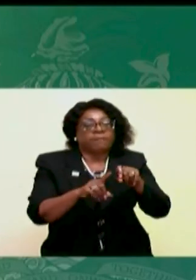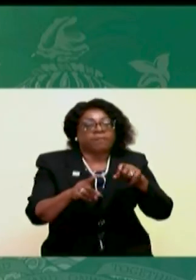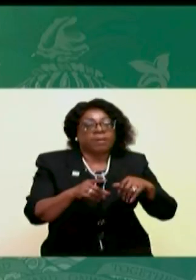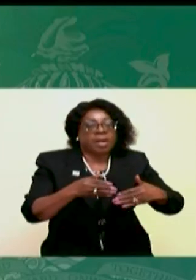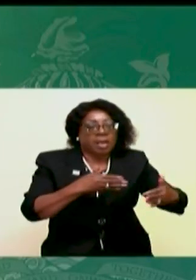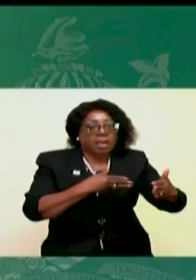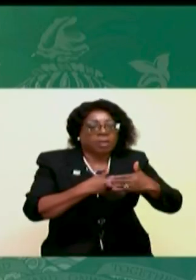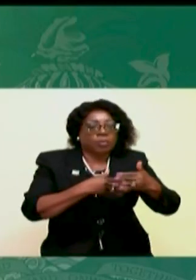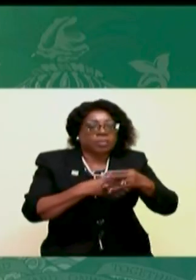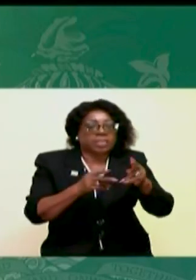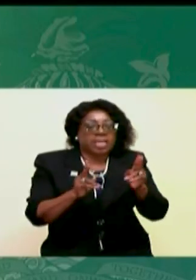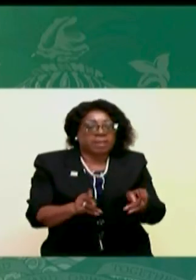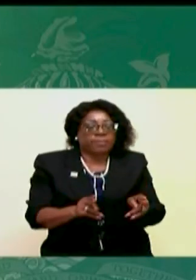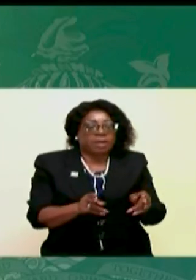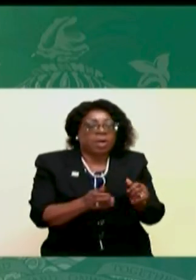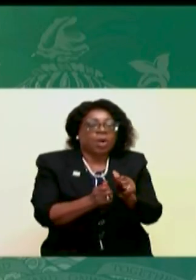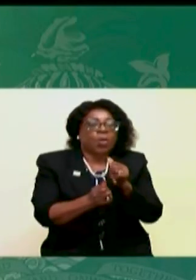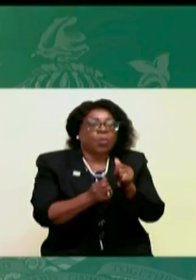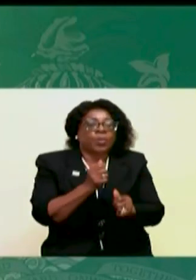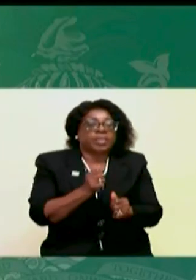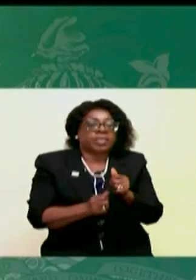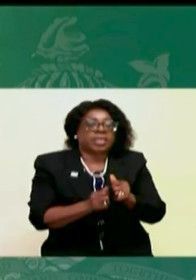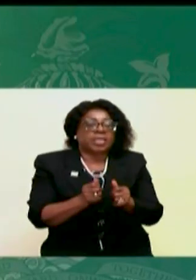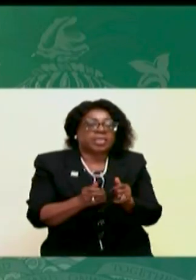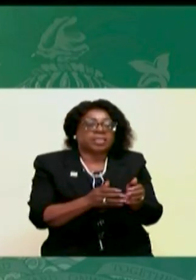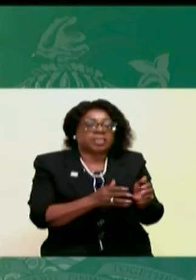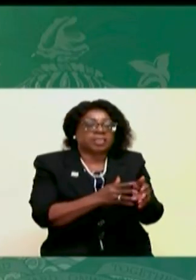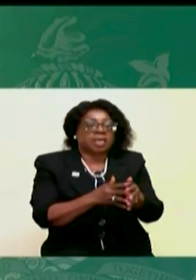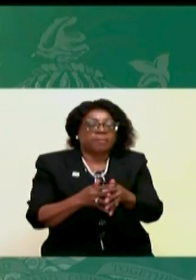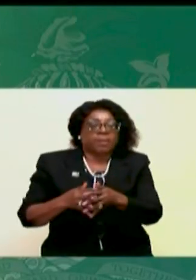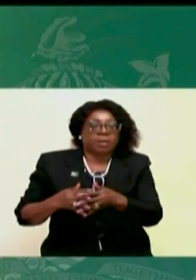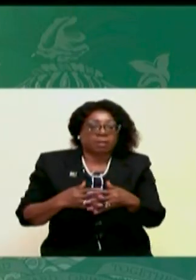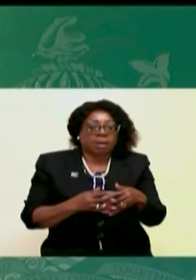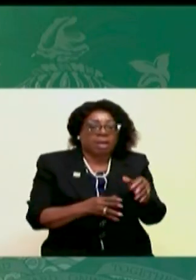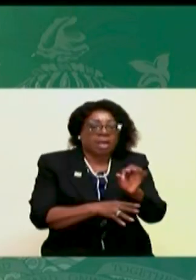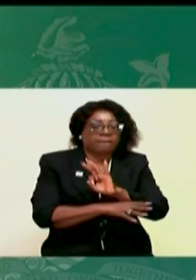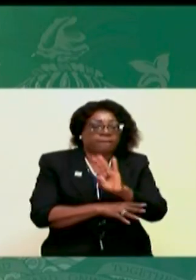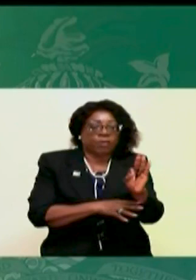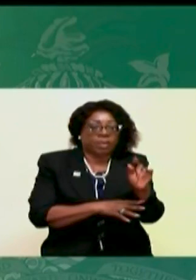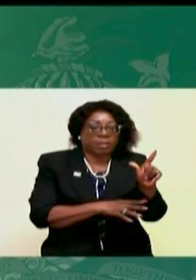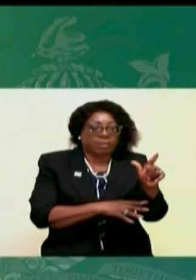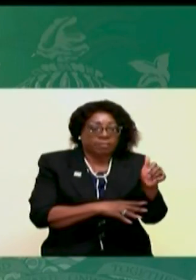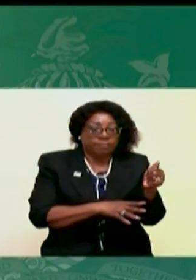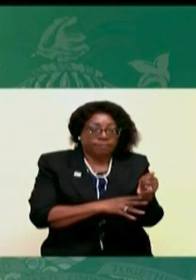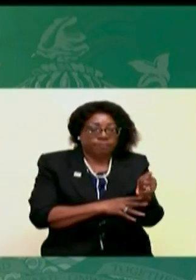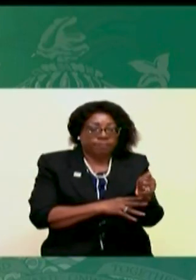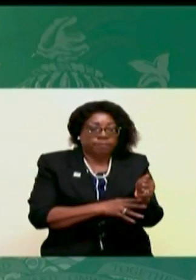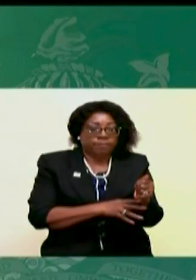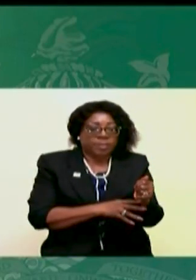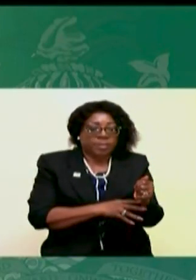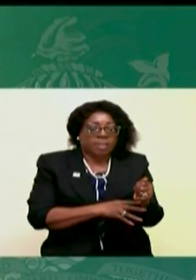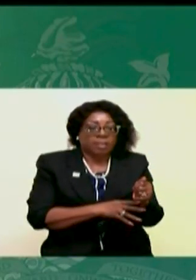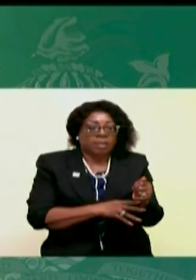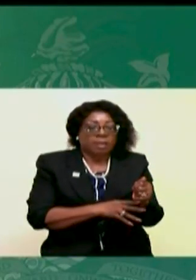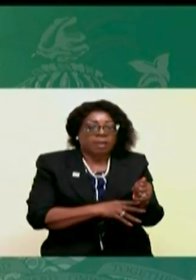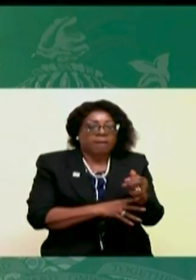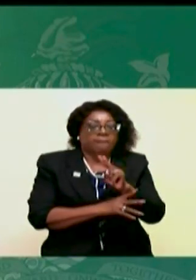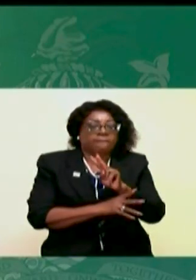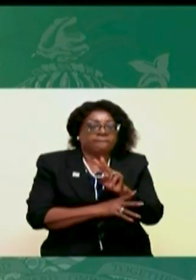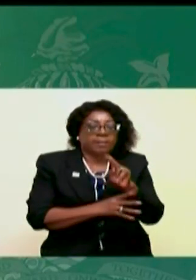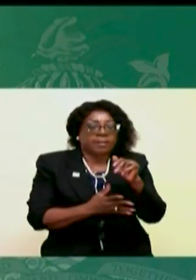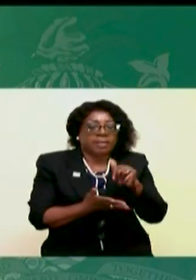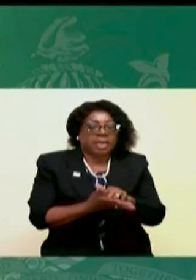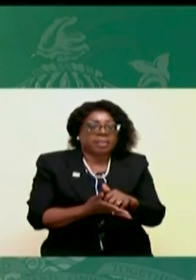is the United States and Florida in particular. Madam Speaker, that, to